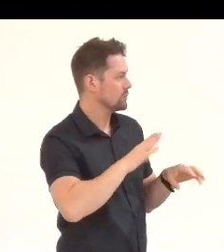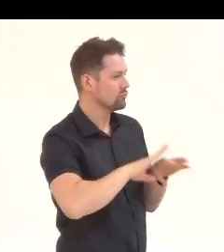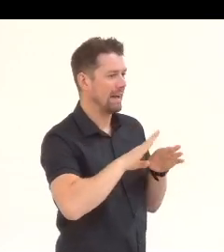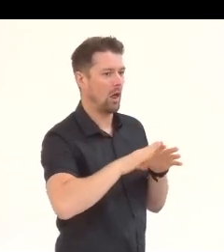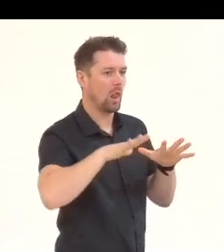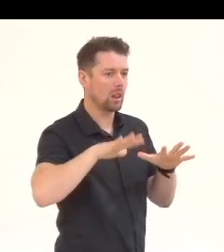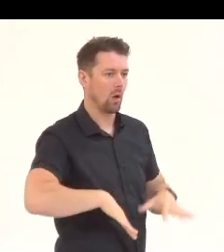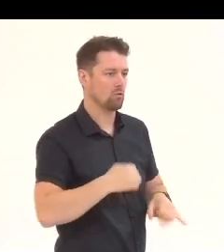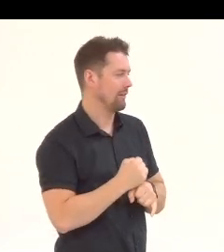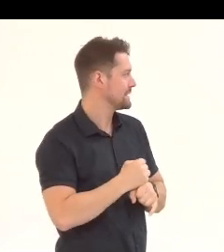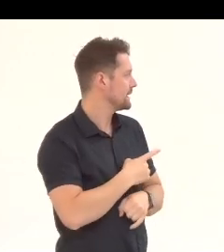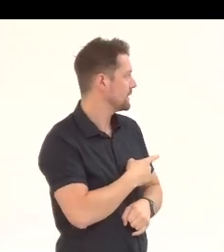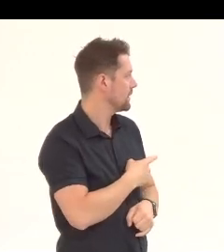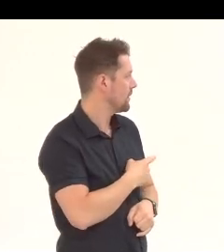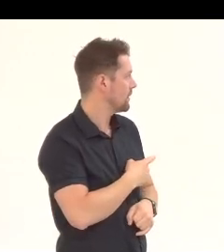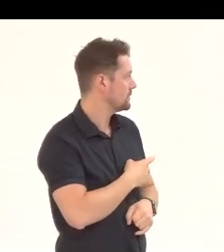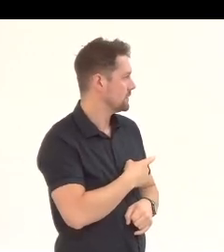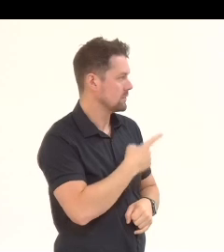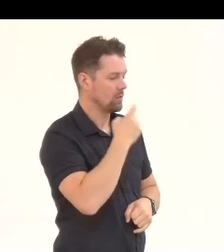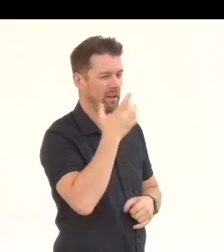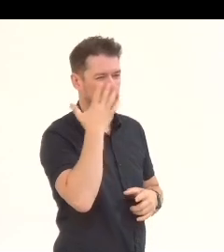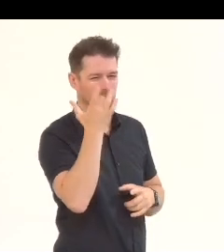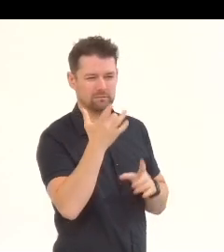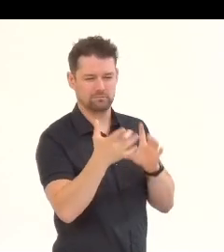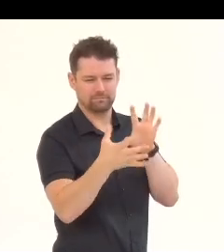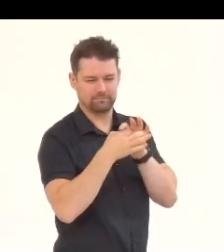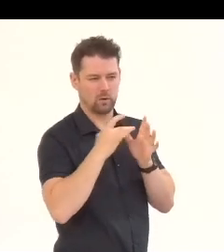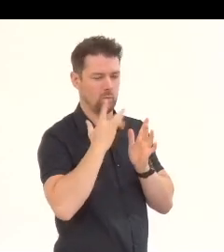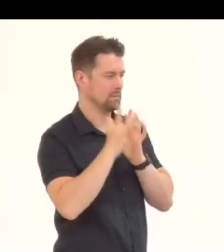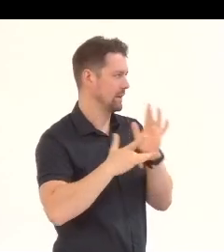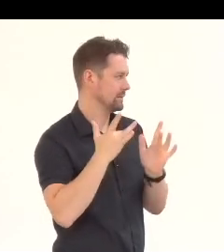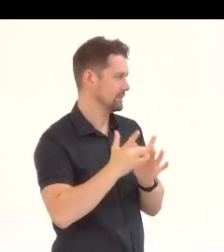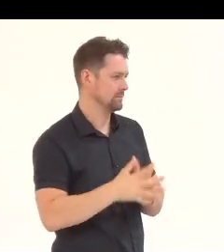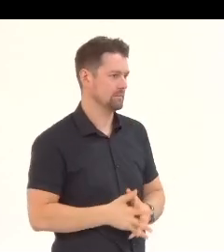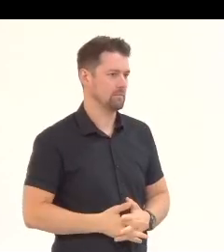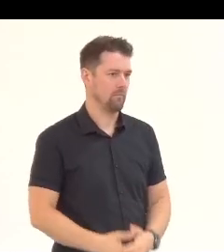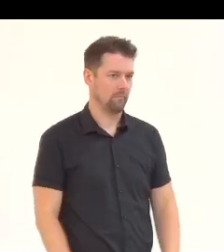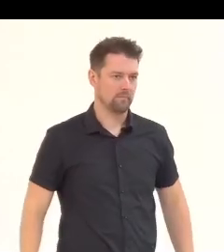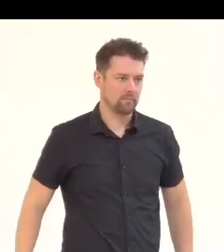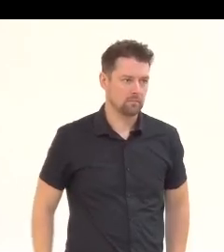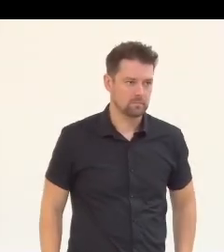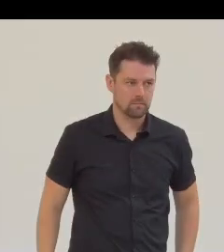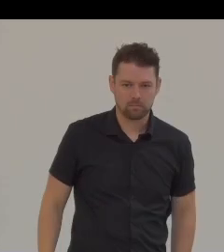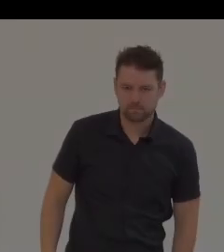low gravity, you find the contacts on the website. It's cool stuff.